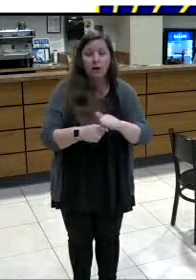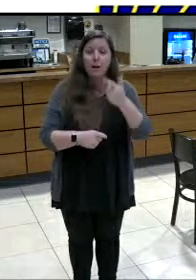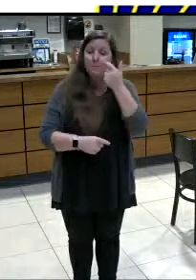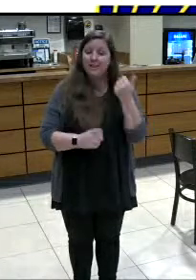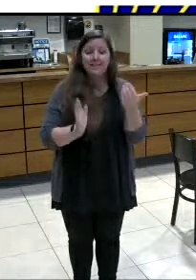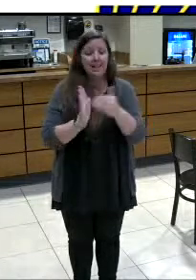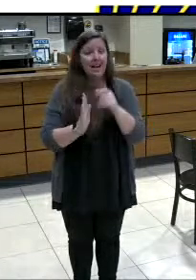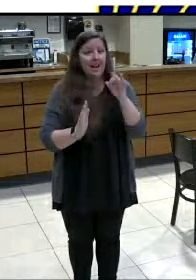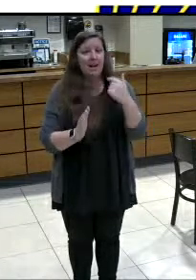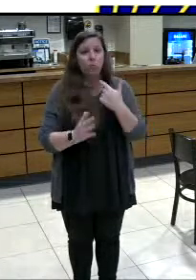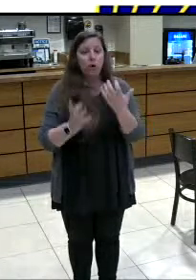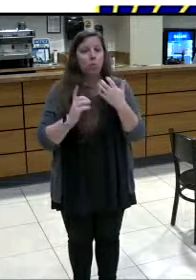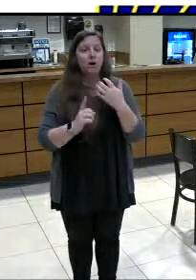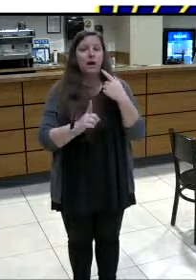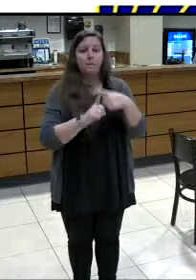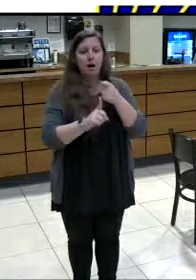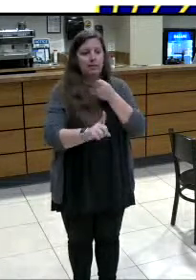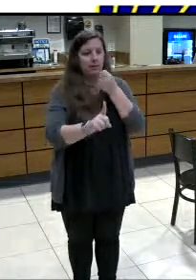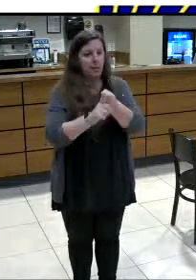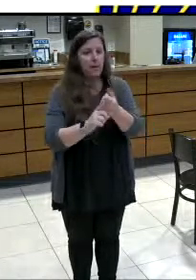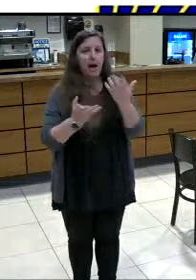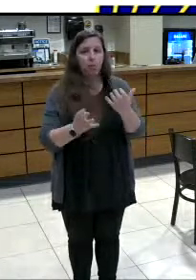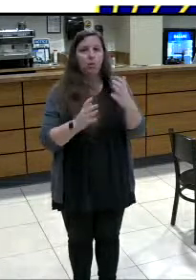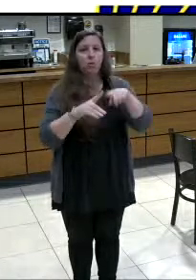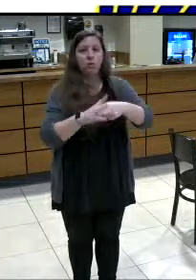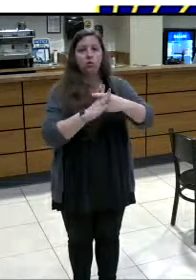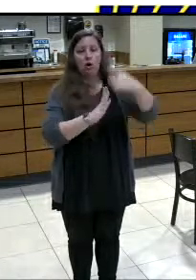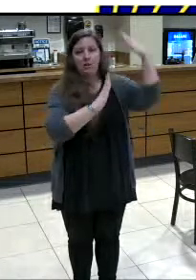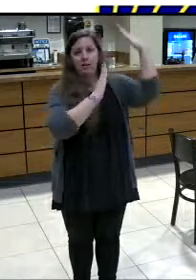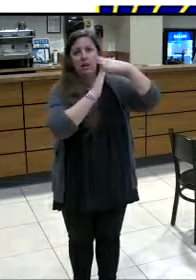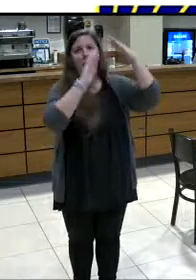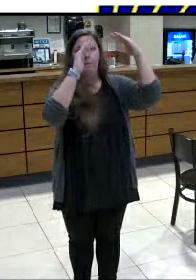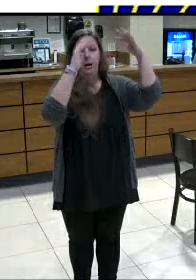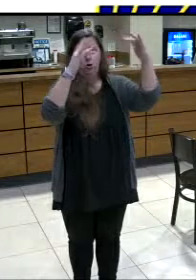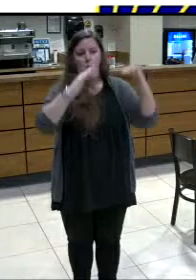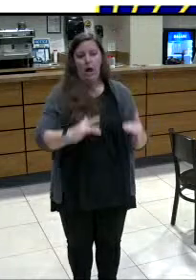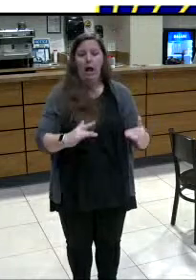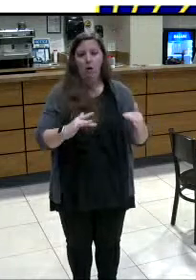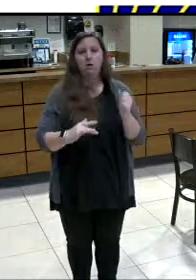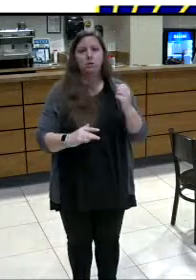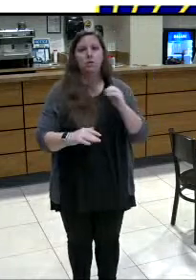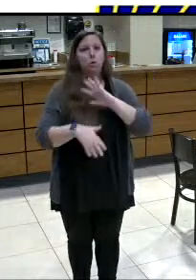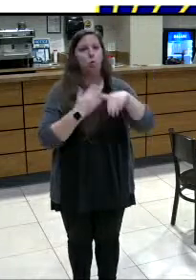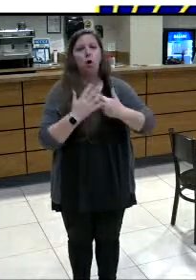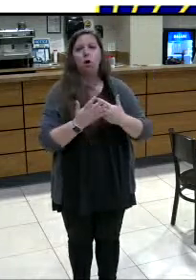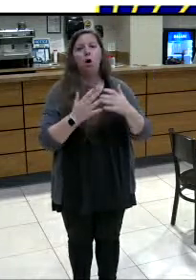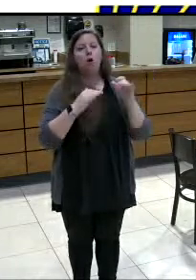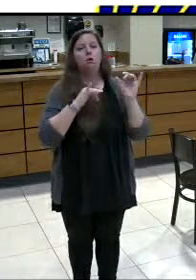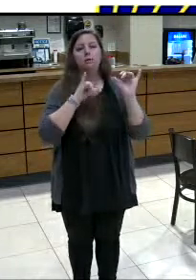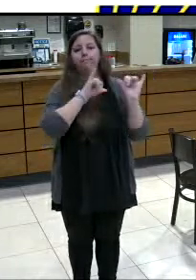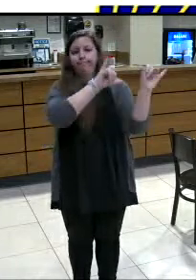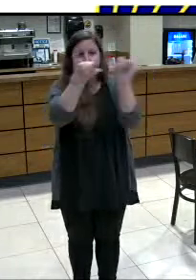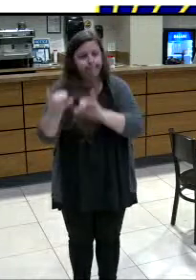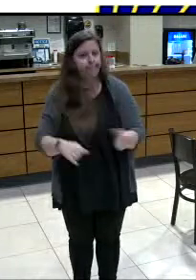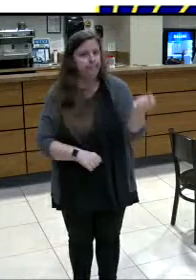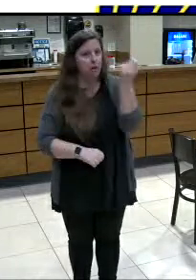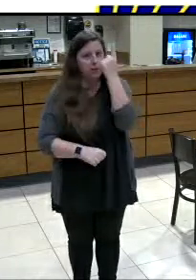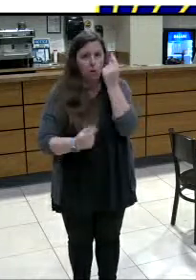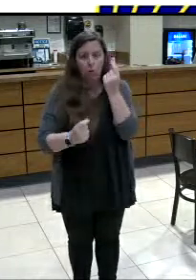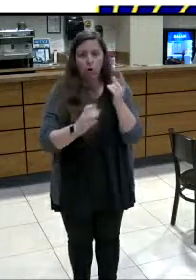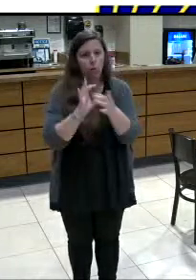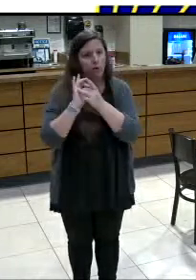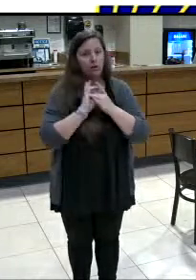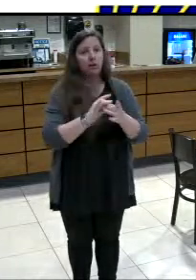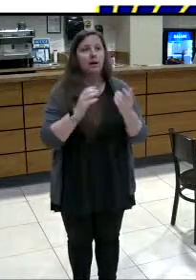impact, we want to start from the top and go down so that everybody is on one accord. They'll do 2 4.5-hour